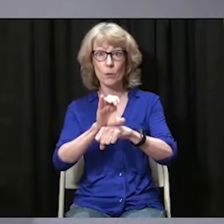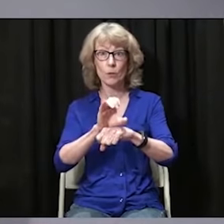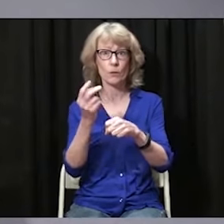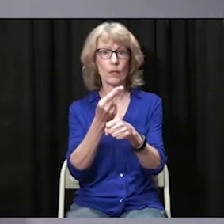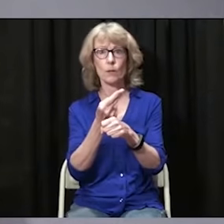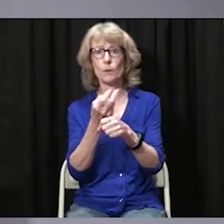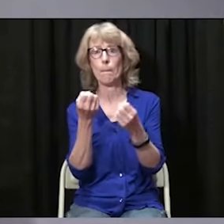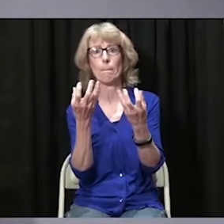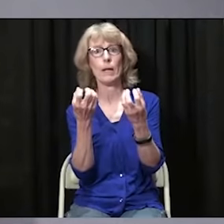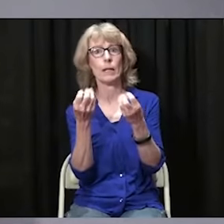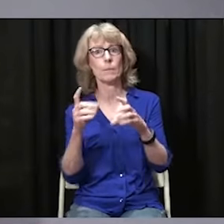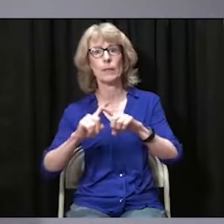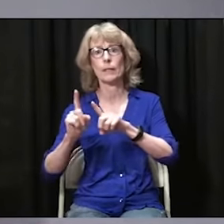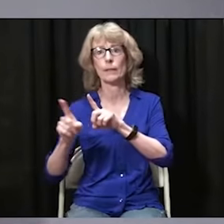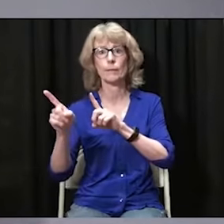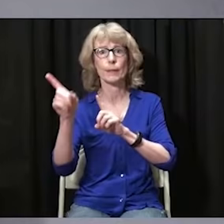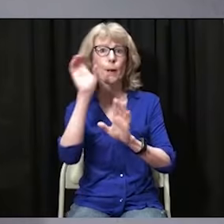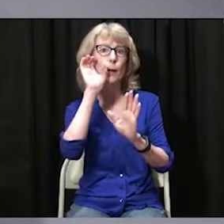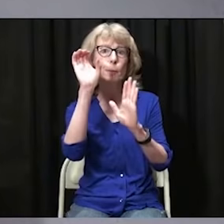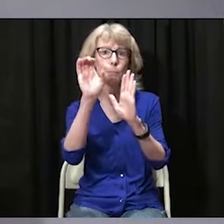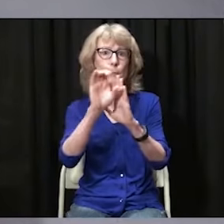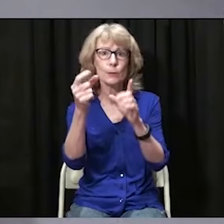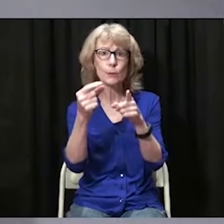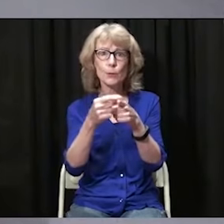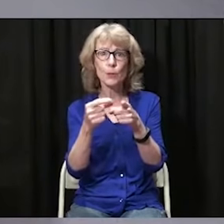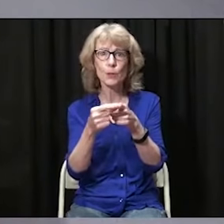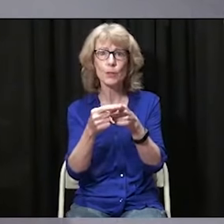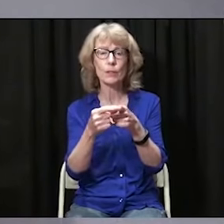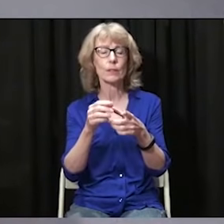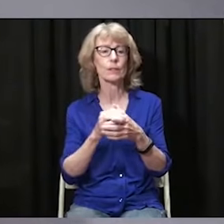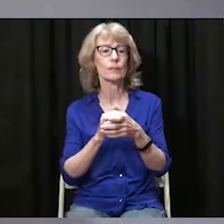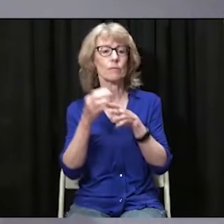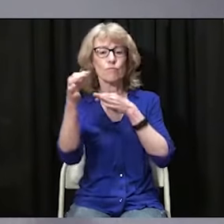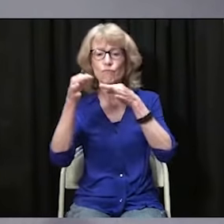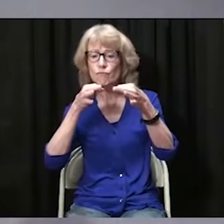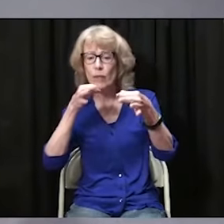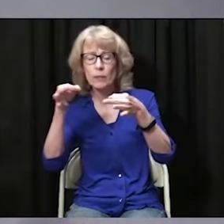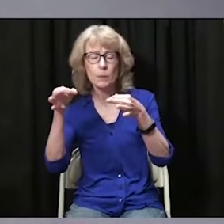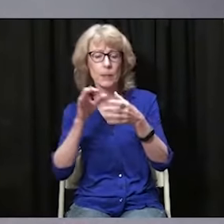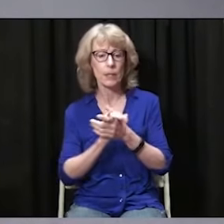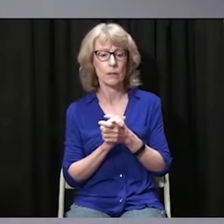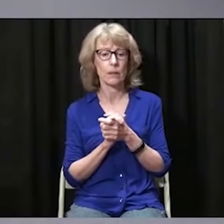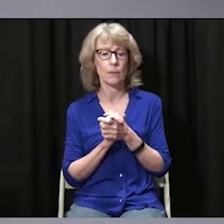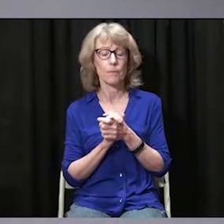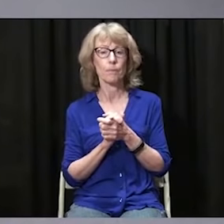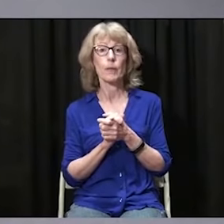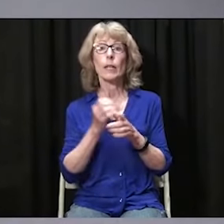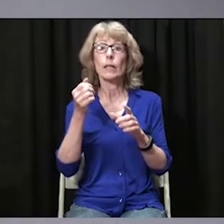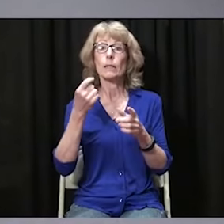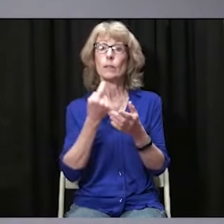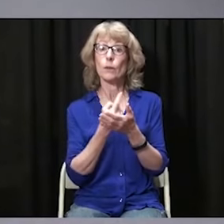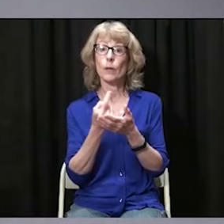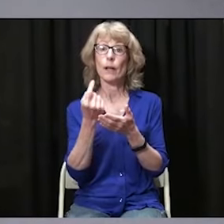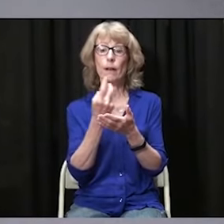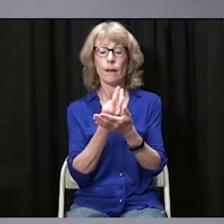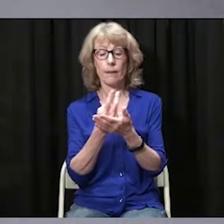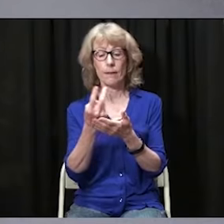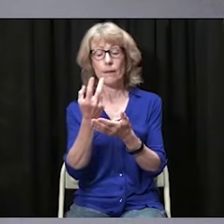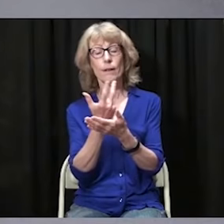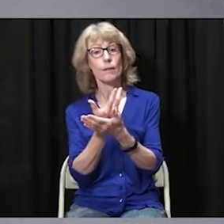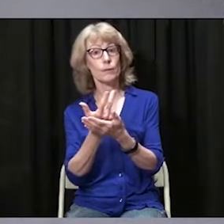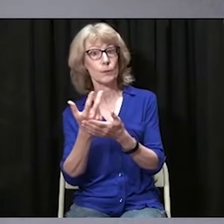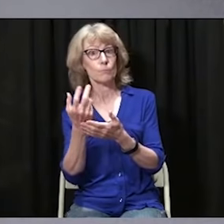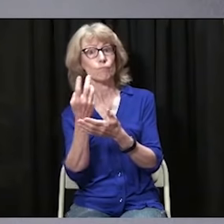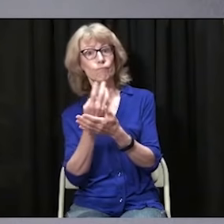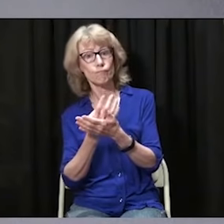these metaphors to try to help us understand. And so for the next few weeks, each week, we're going to take one metaphor in the Bible and